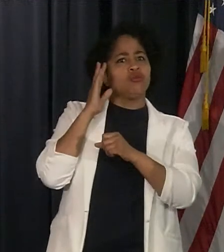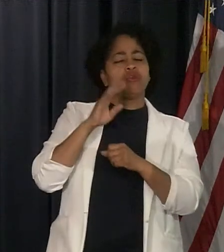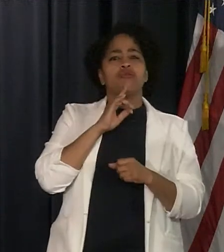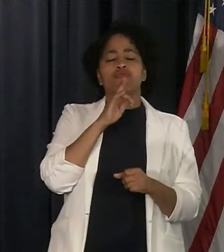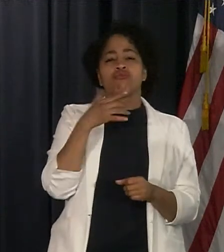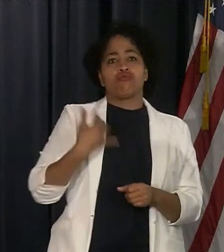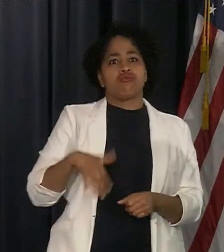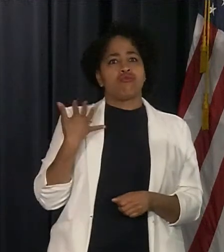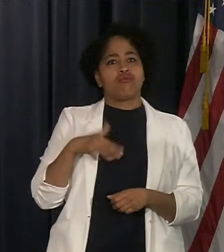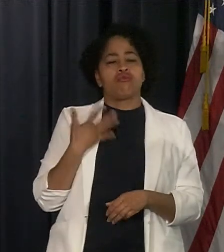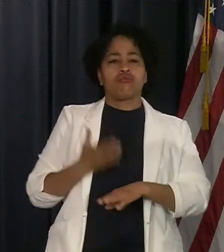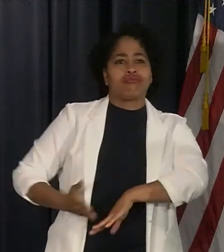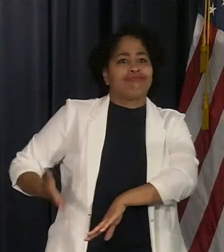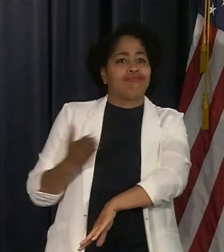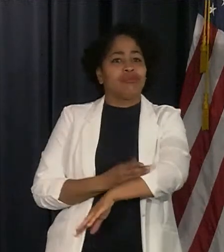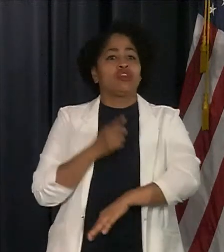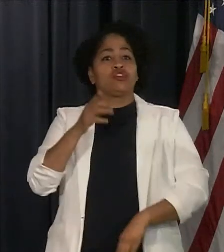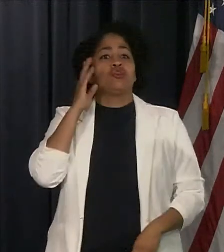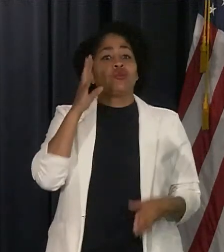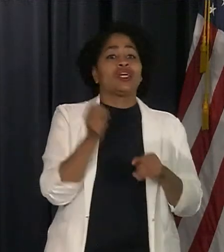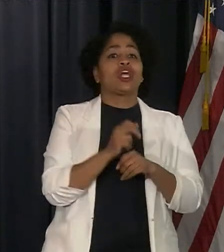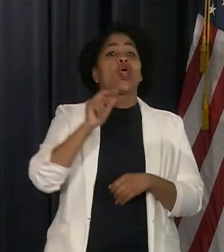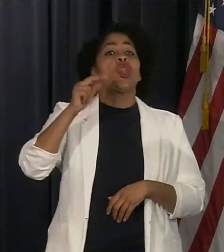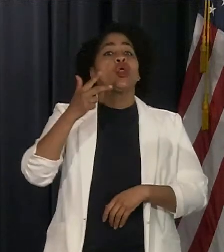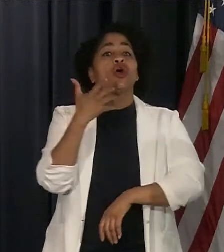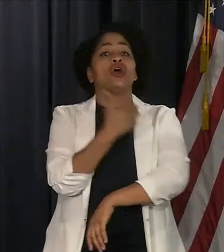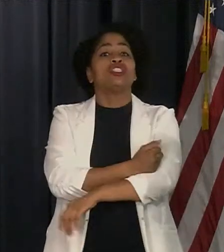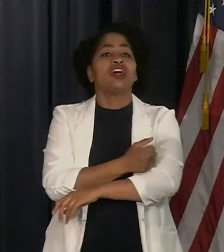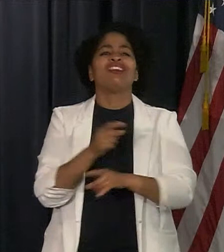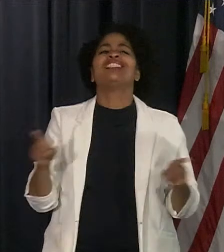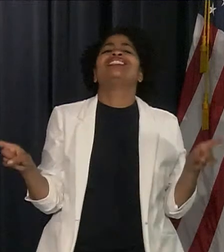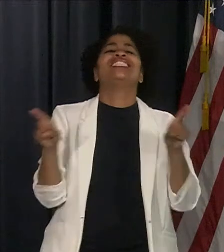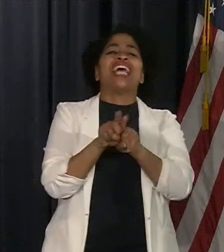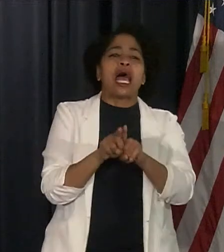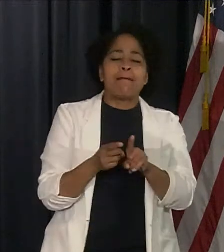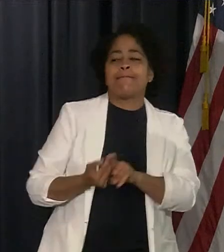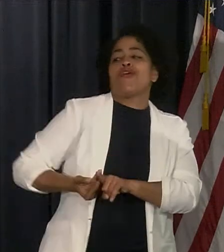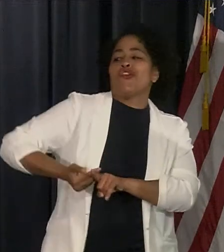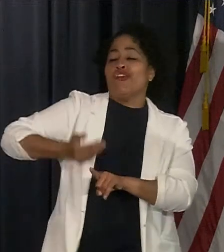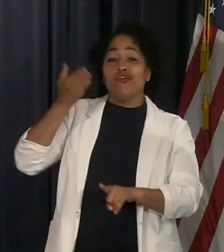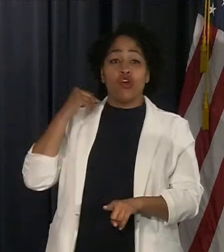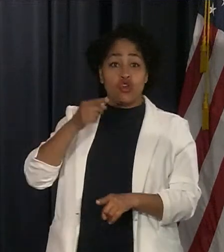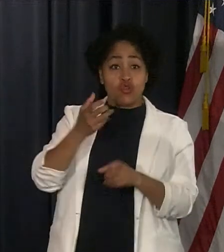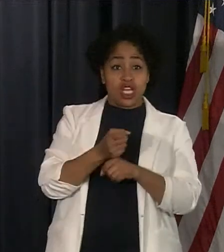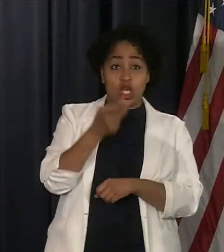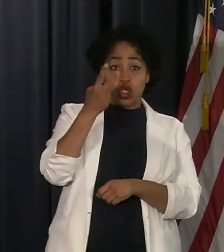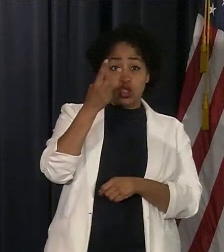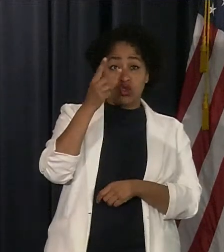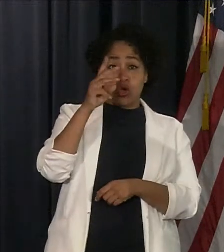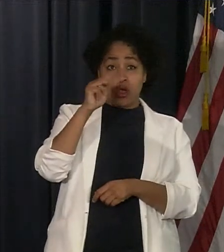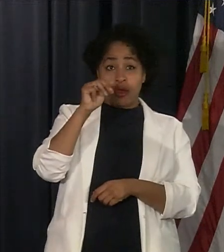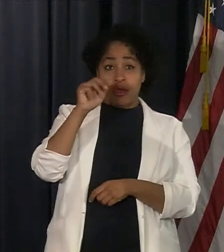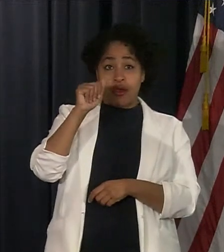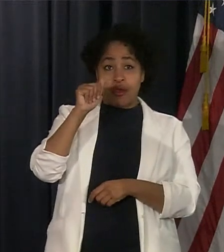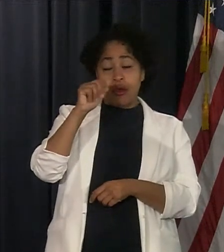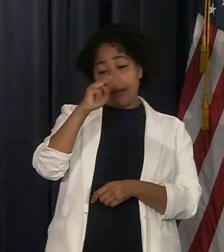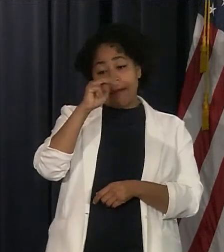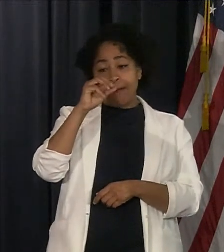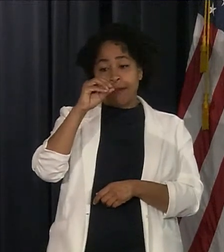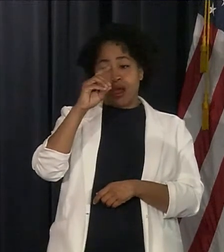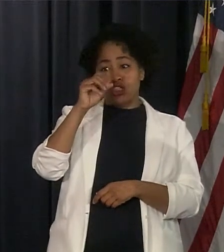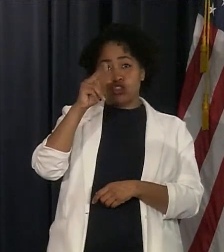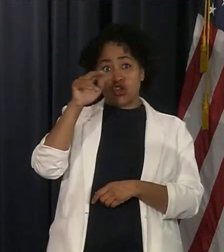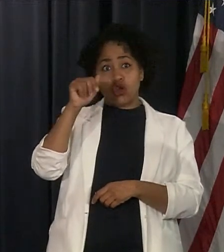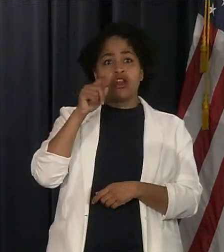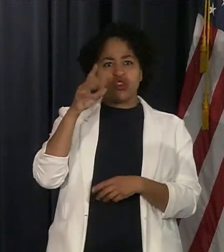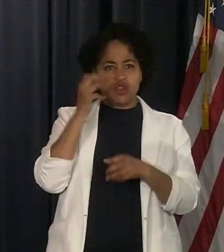enhanced. You'll get the 3rd dose of what you got originally. If you got 2 Modernas before, you'll get a 3rd Moderna. If you got 2 Pfizers